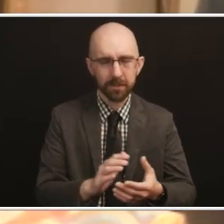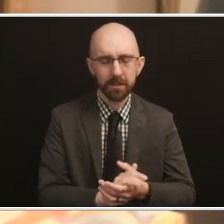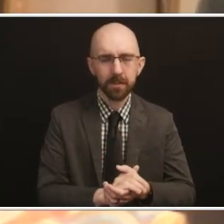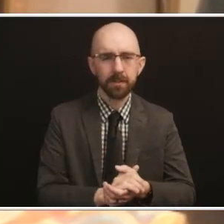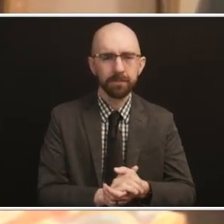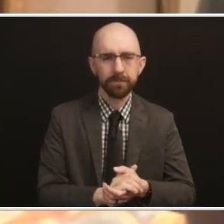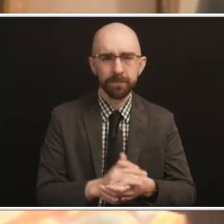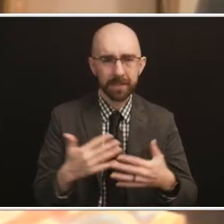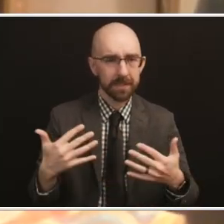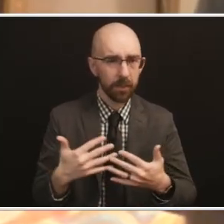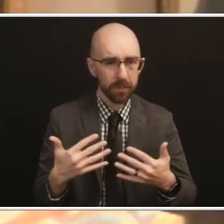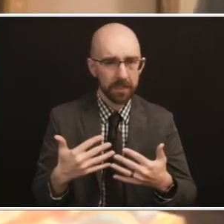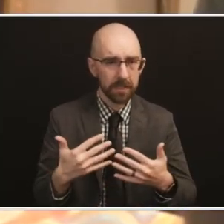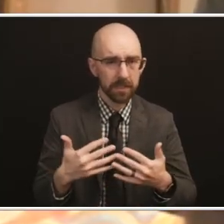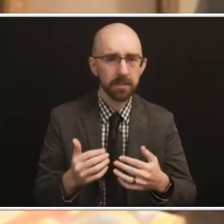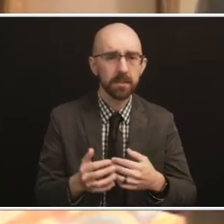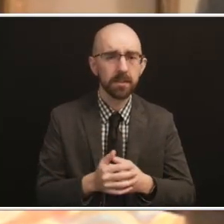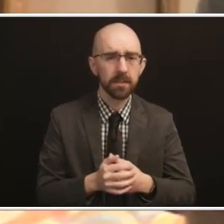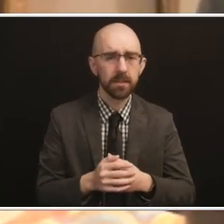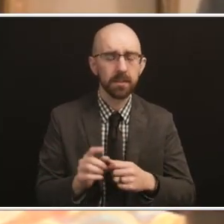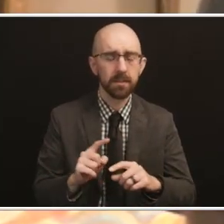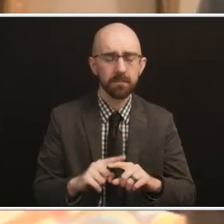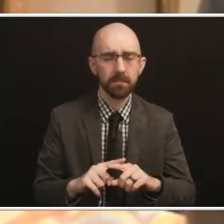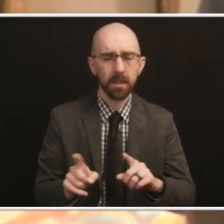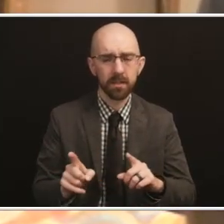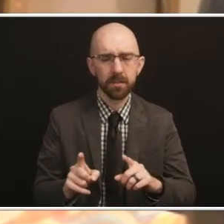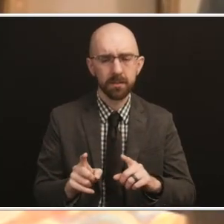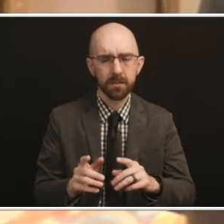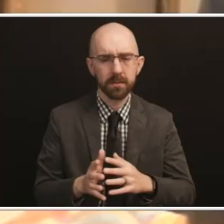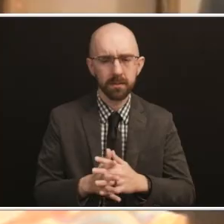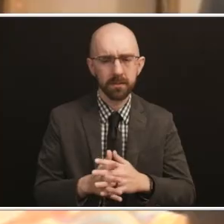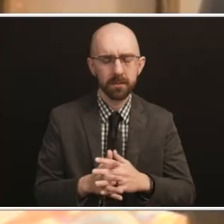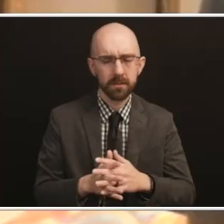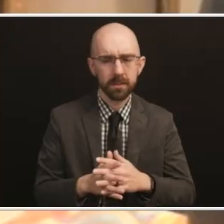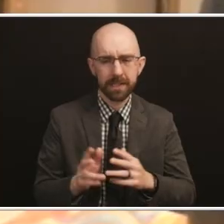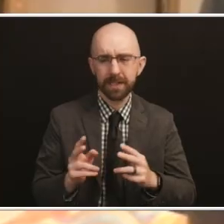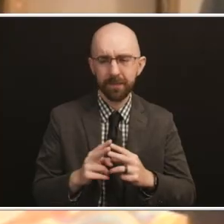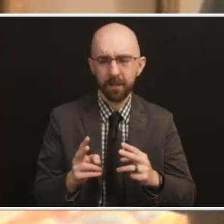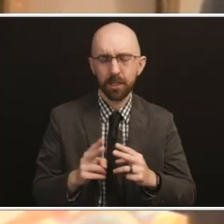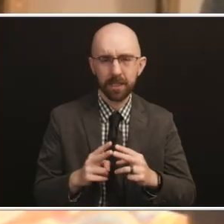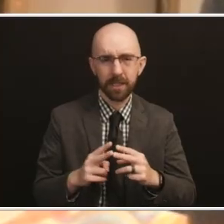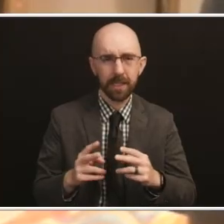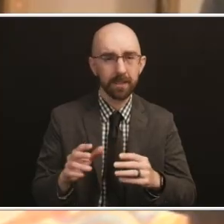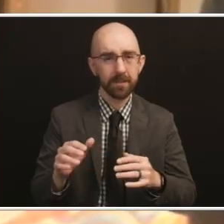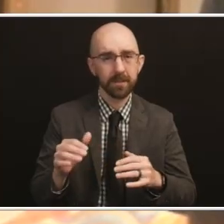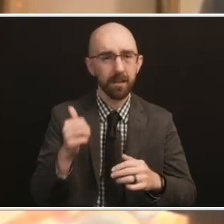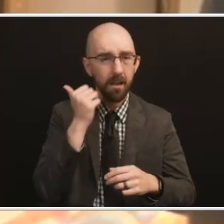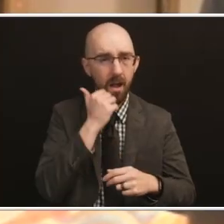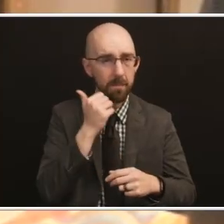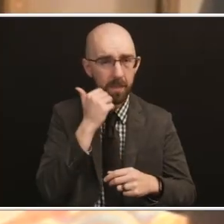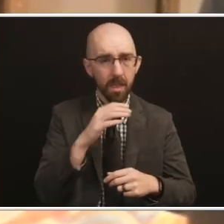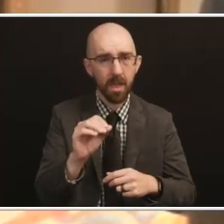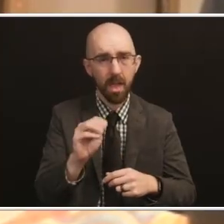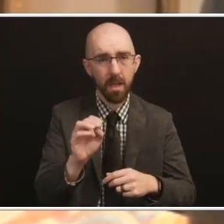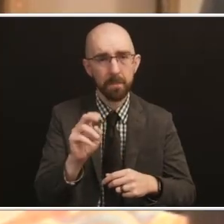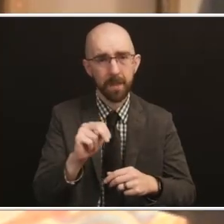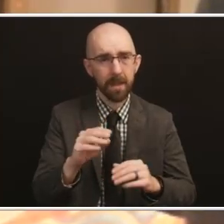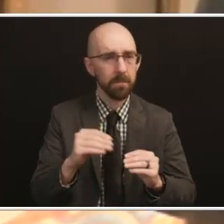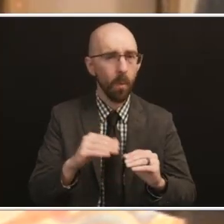It's scary, but it is common, more common than you